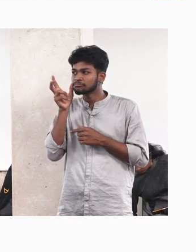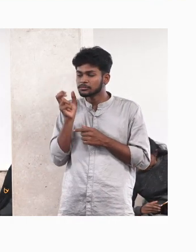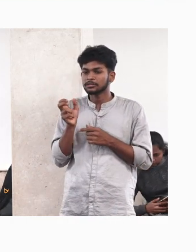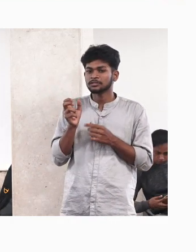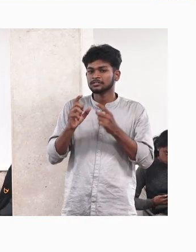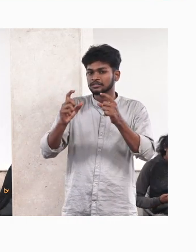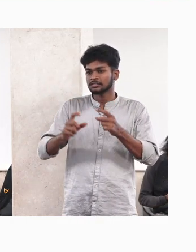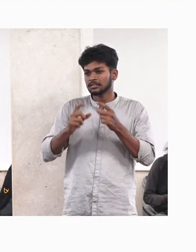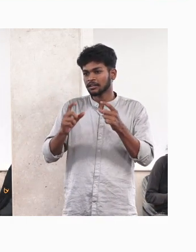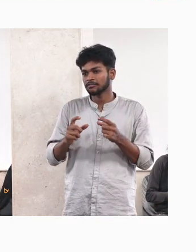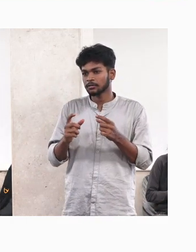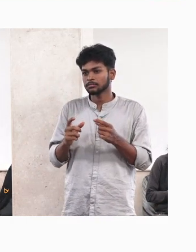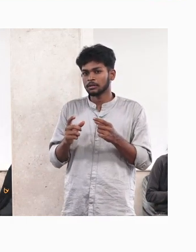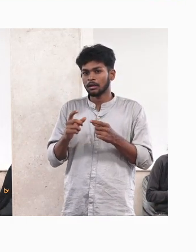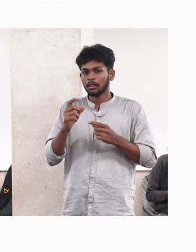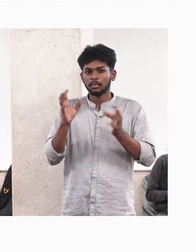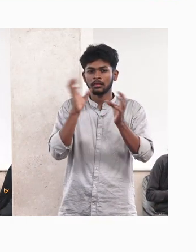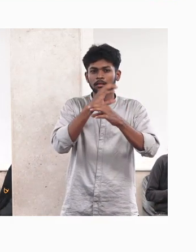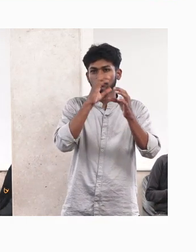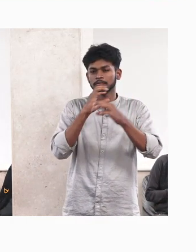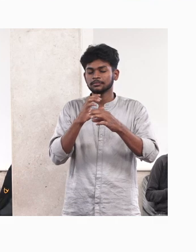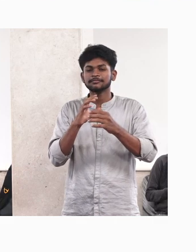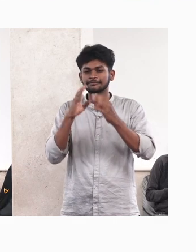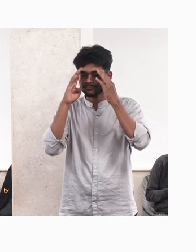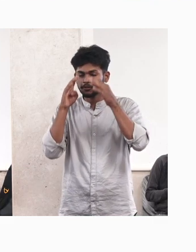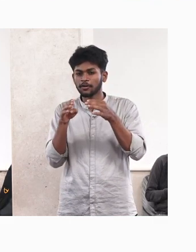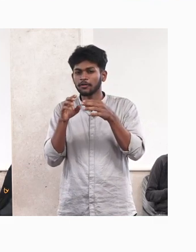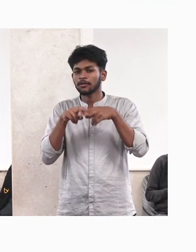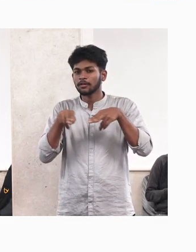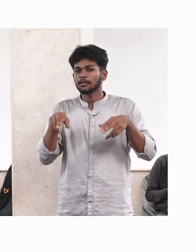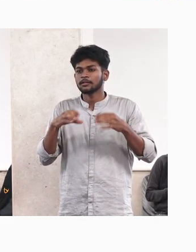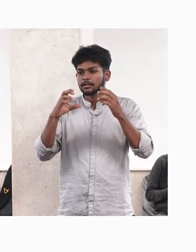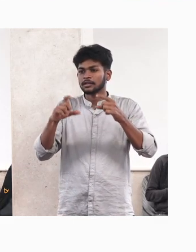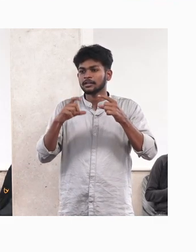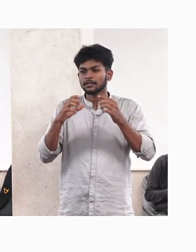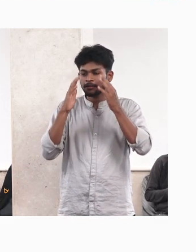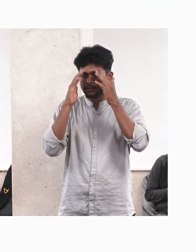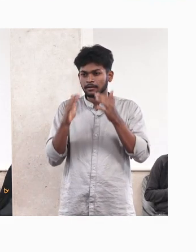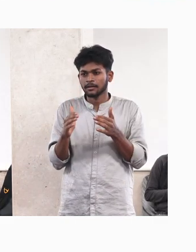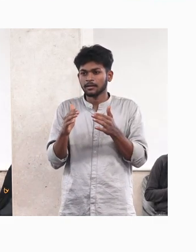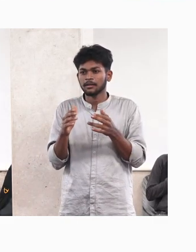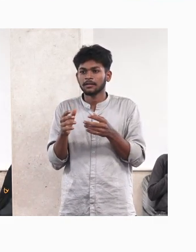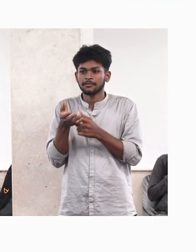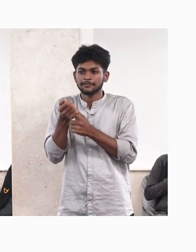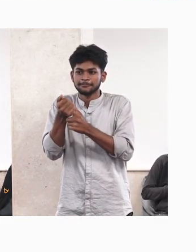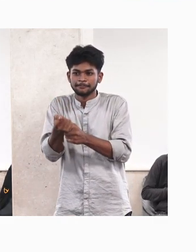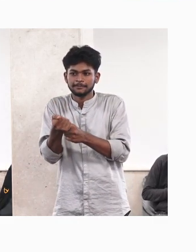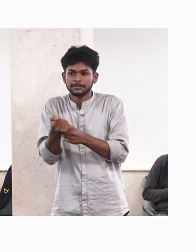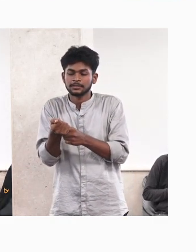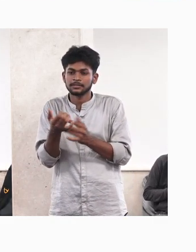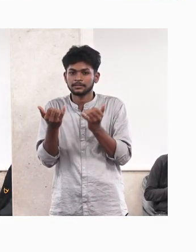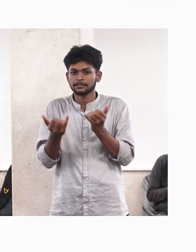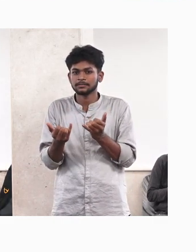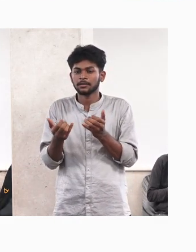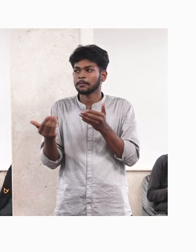attentively and not thinking to something else, and when you talk, just stay there in the present, here and now with